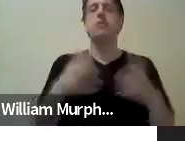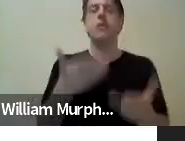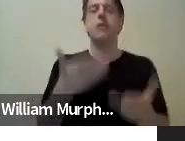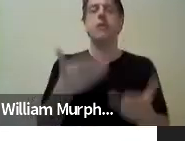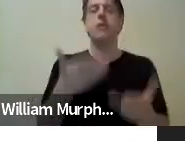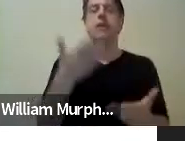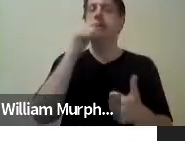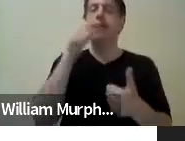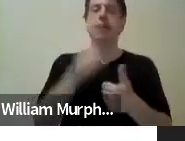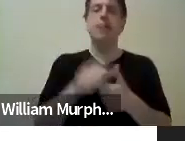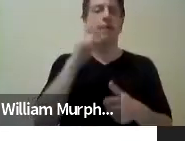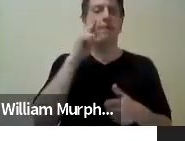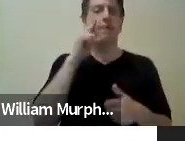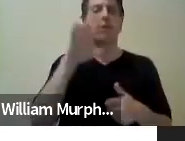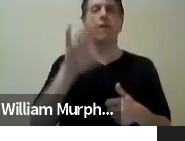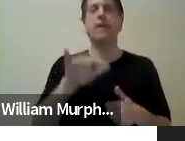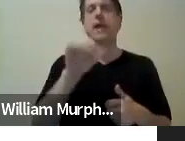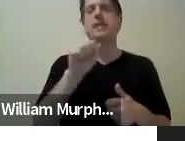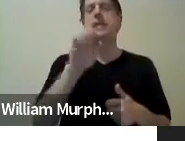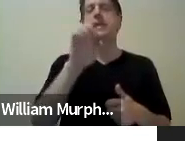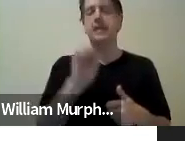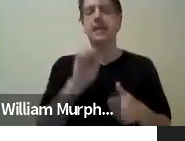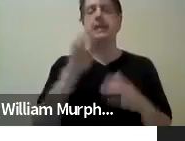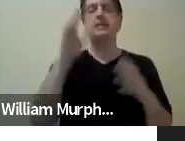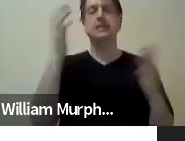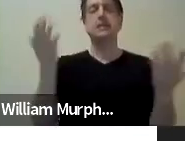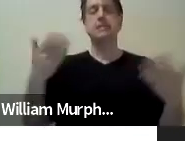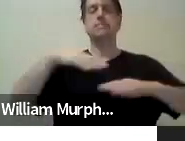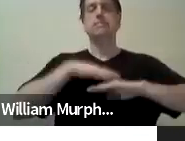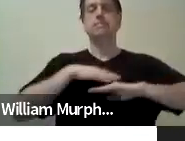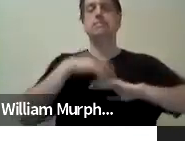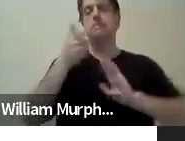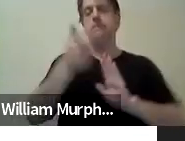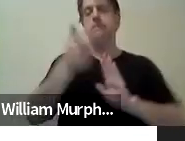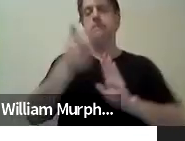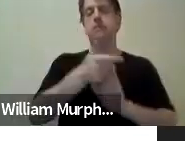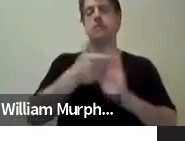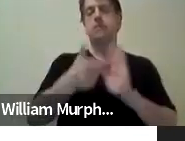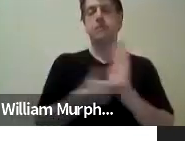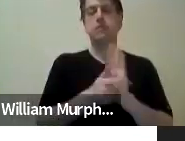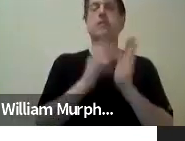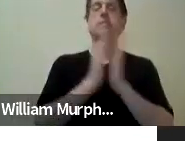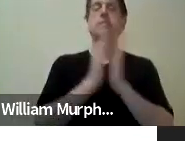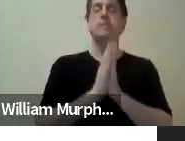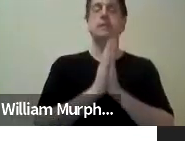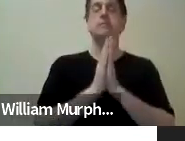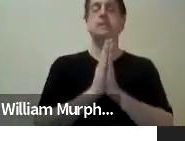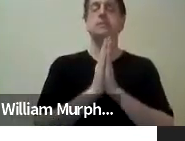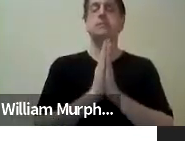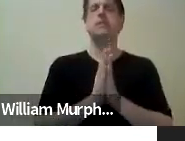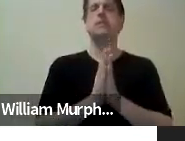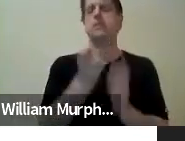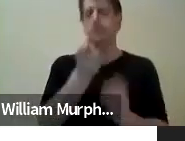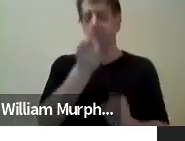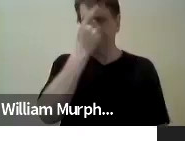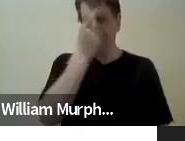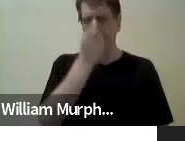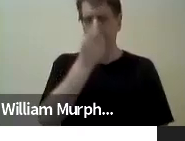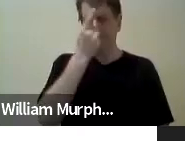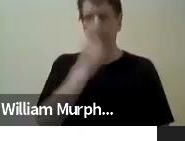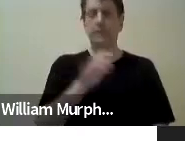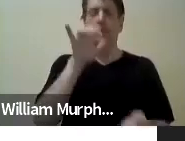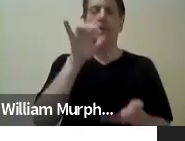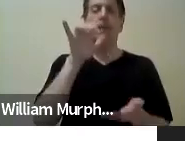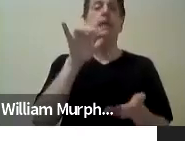such a case to be jurisdictional under the Fair Housing Act. And so please, please, please simply recognize that